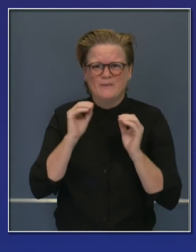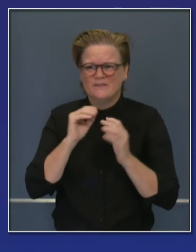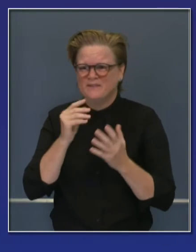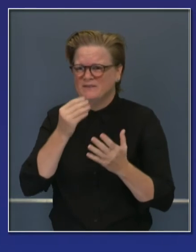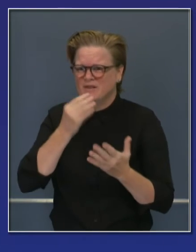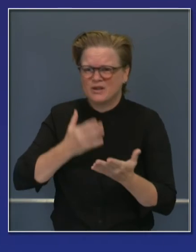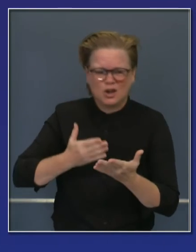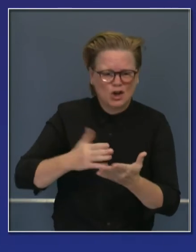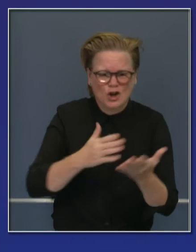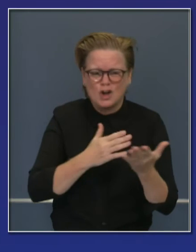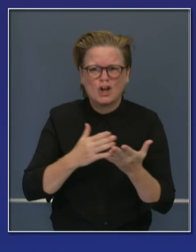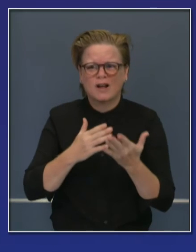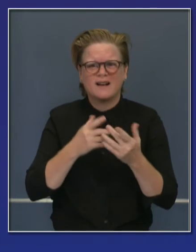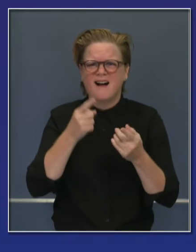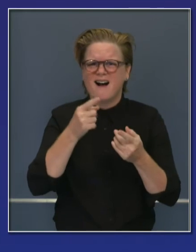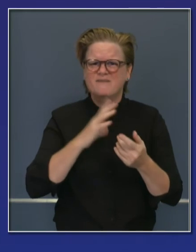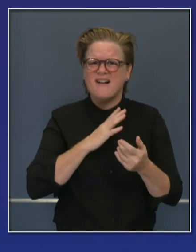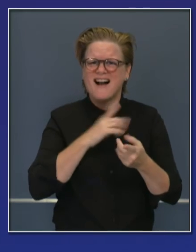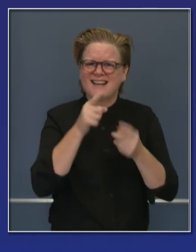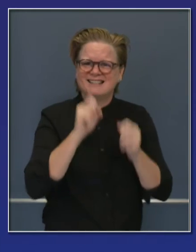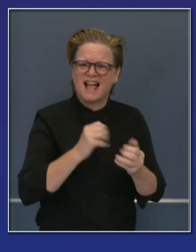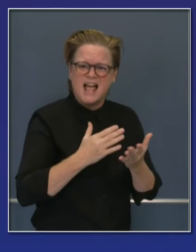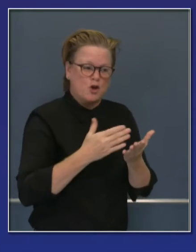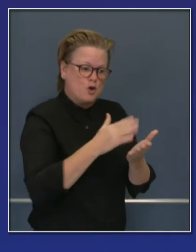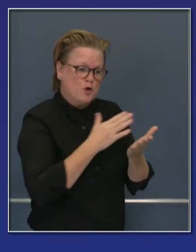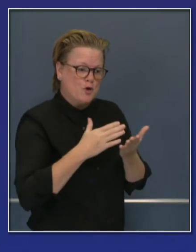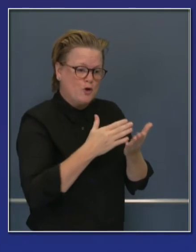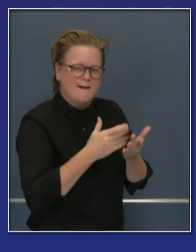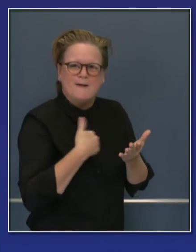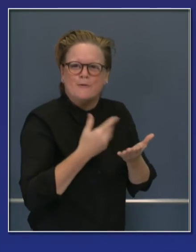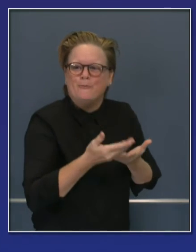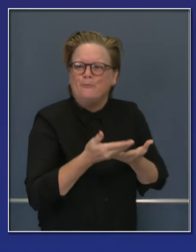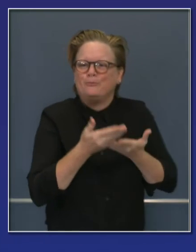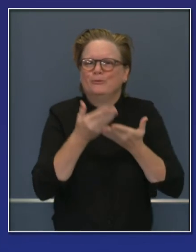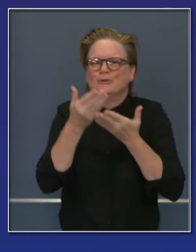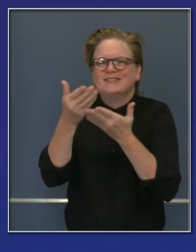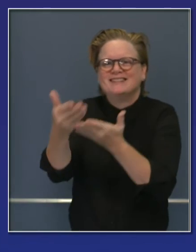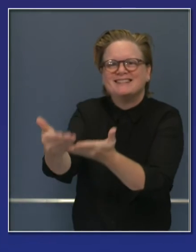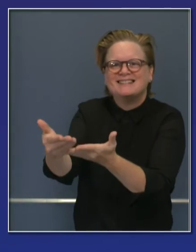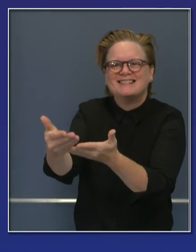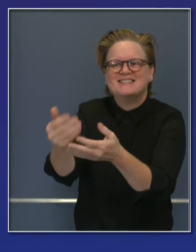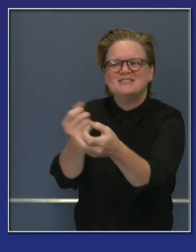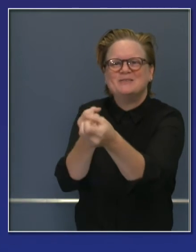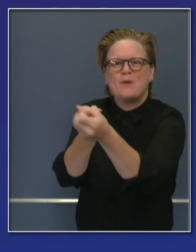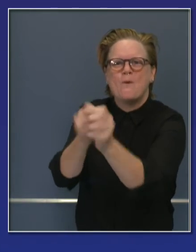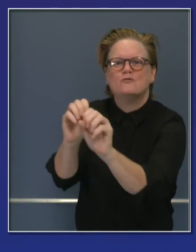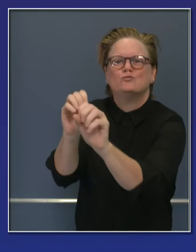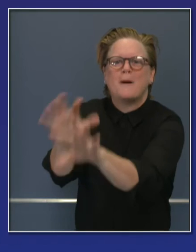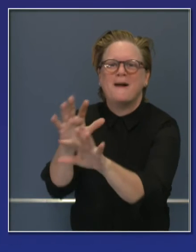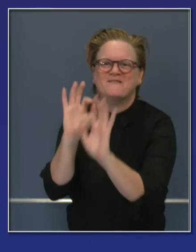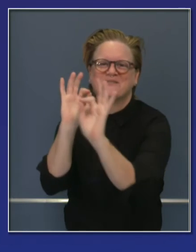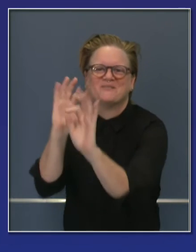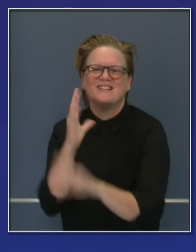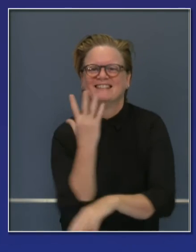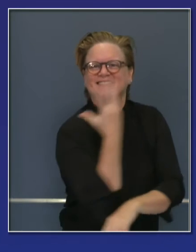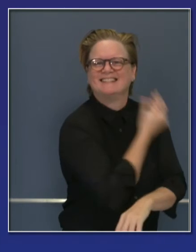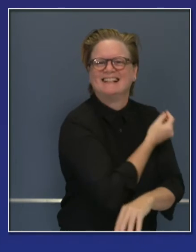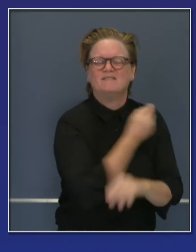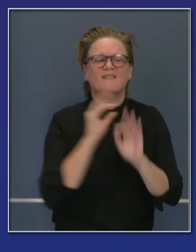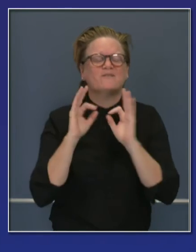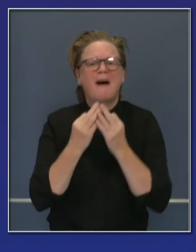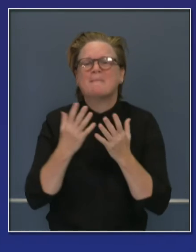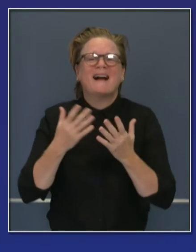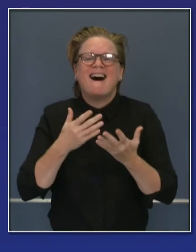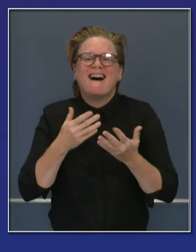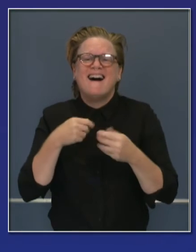to support those individuals to make that connection, dropping off a meal and then sharing it when you Zoom together. These are all